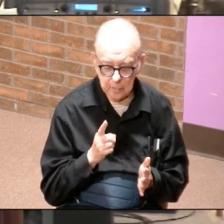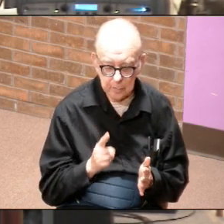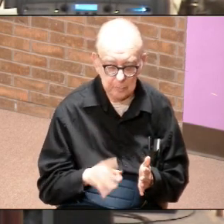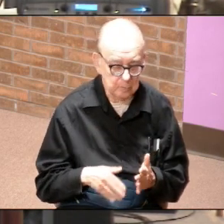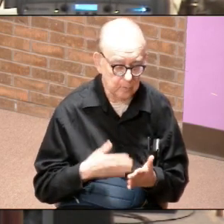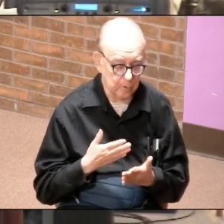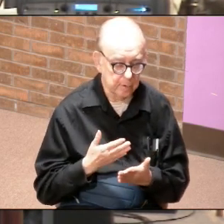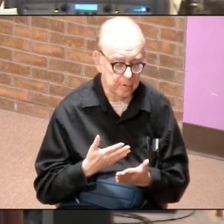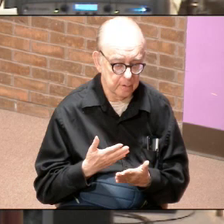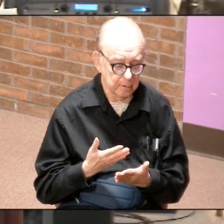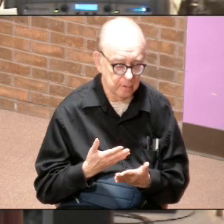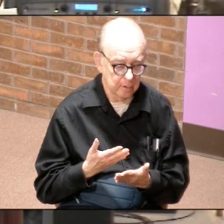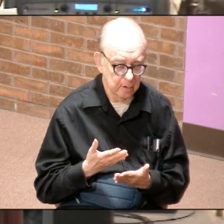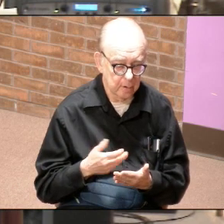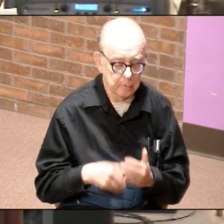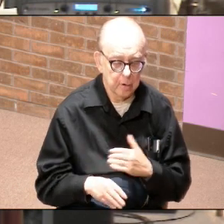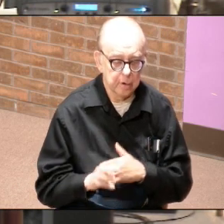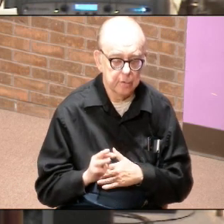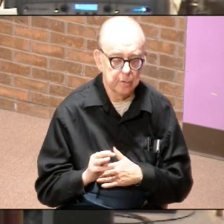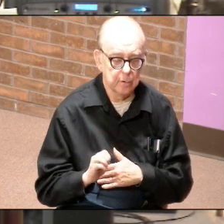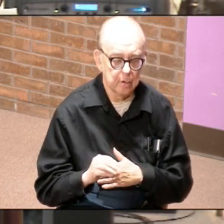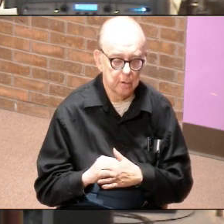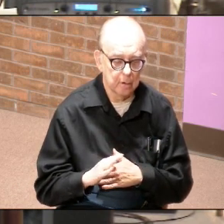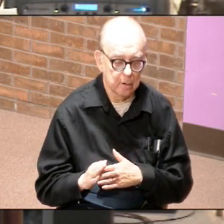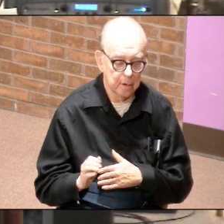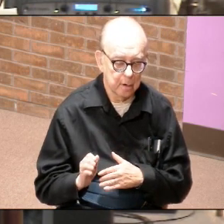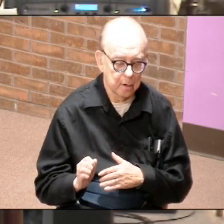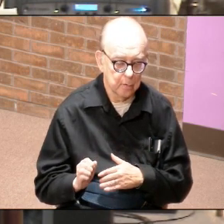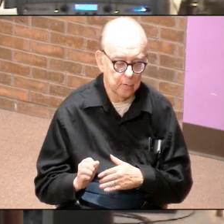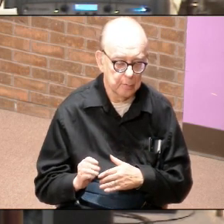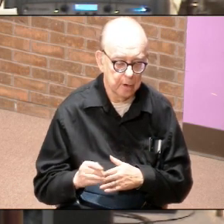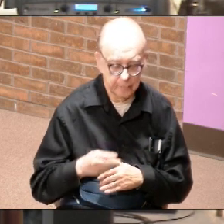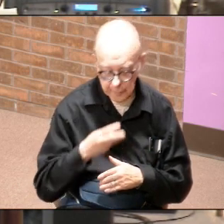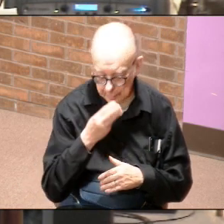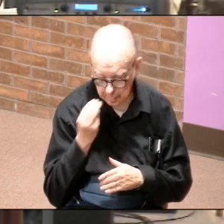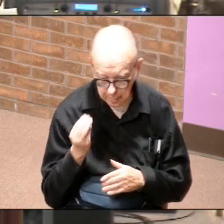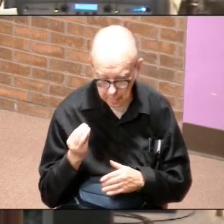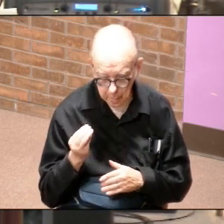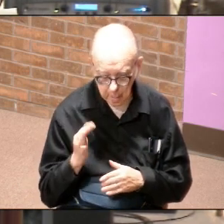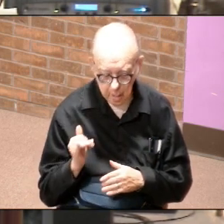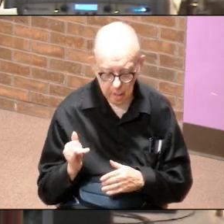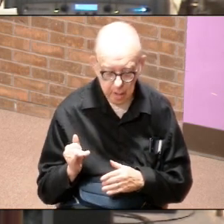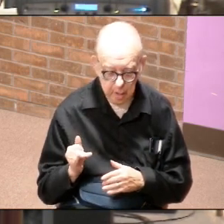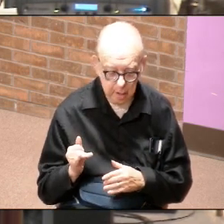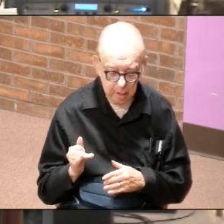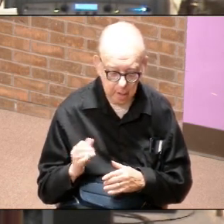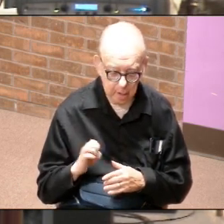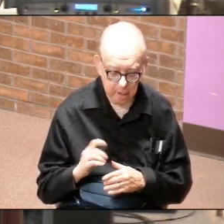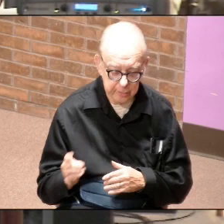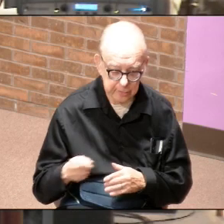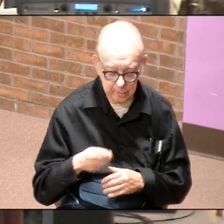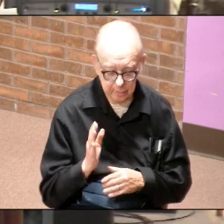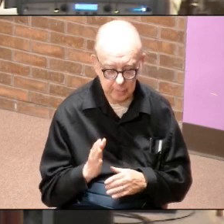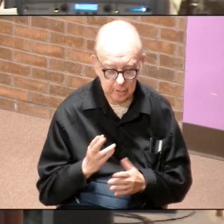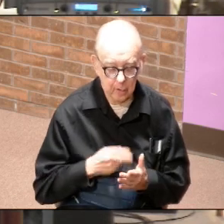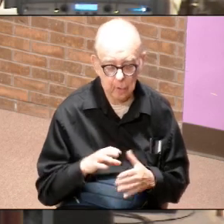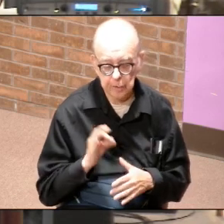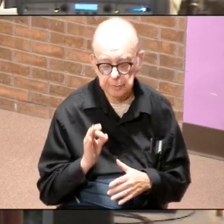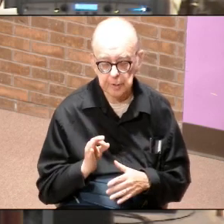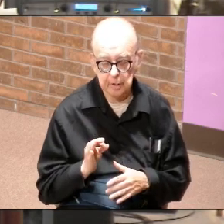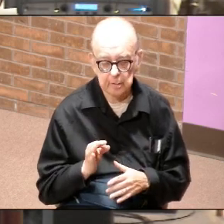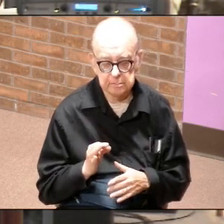conceived into the womb of Mary by the seed of God, the Holy